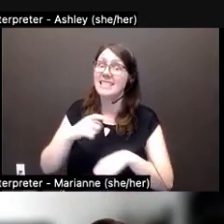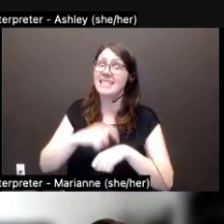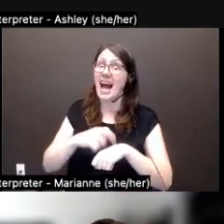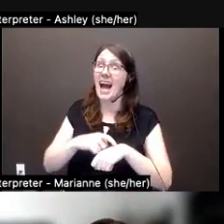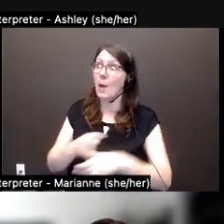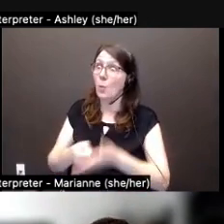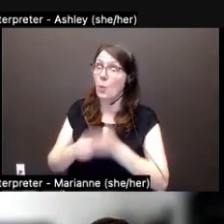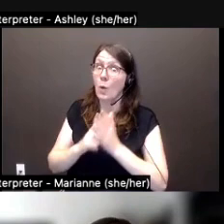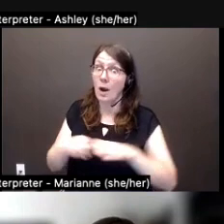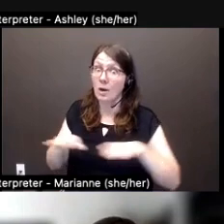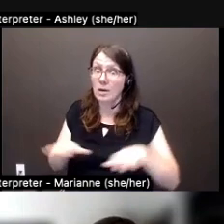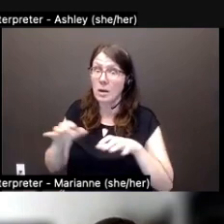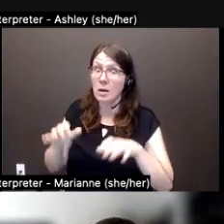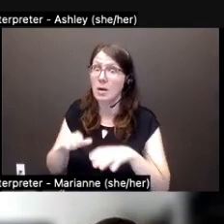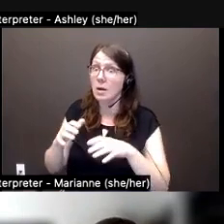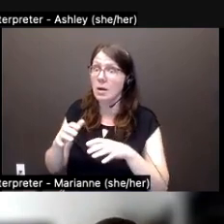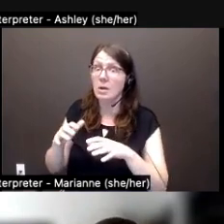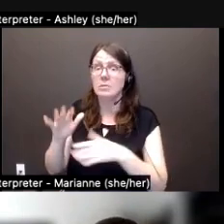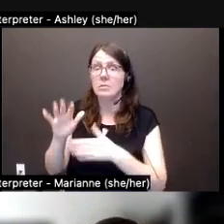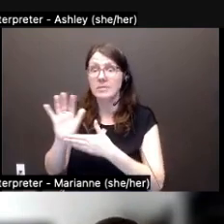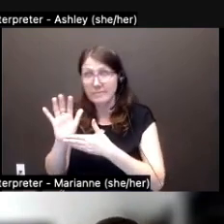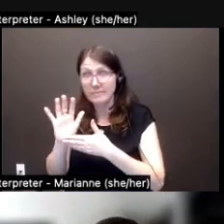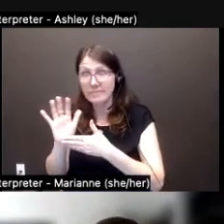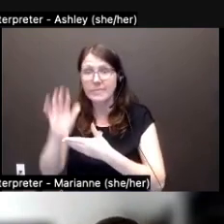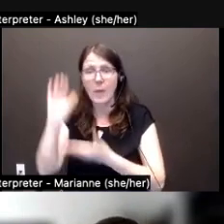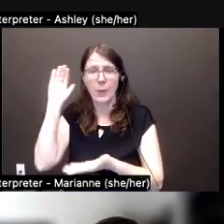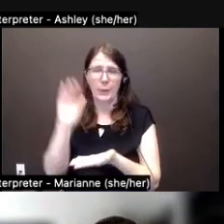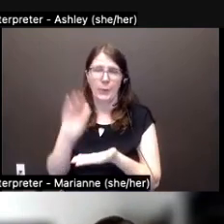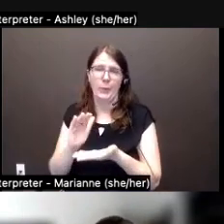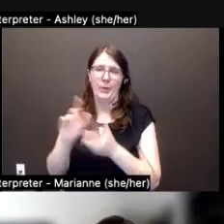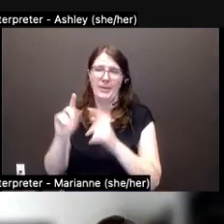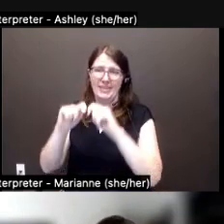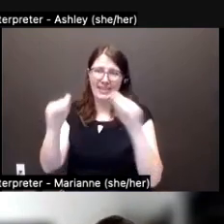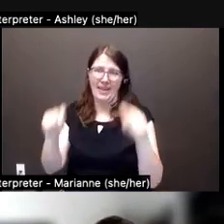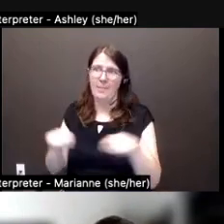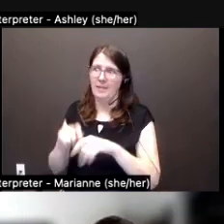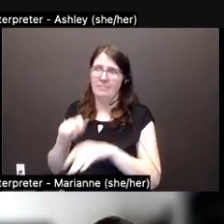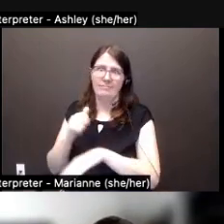and everything. But now I have worked out